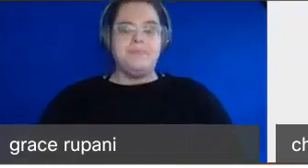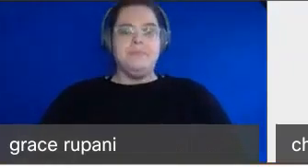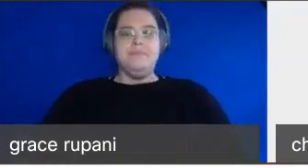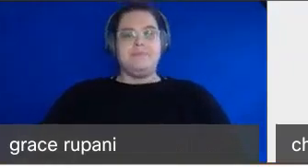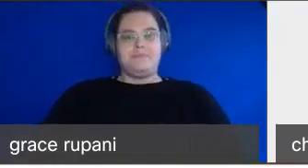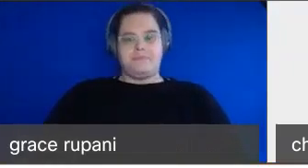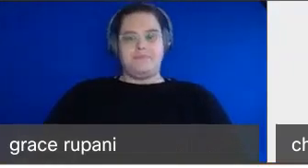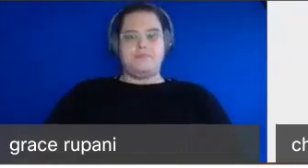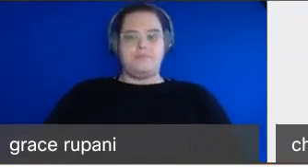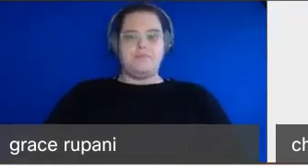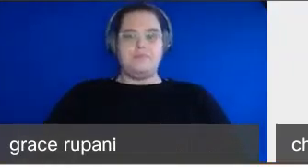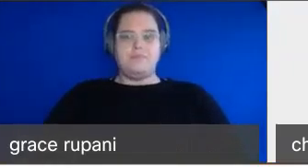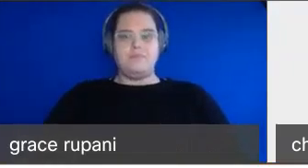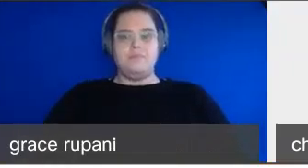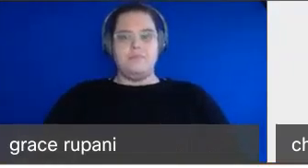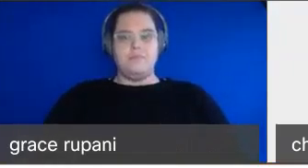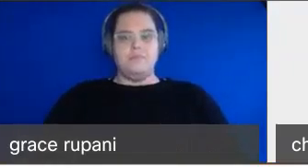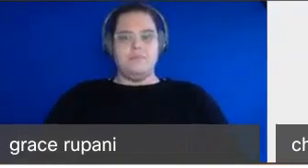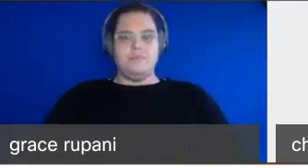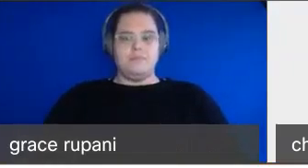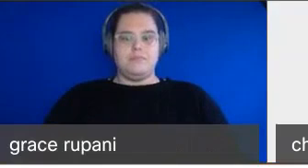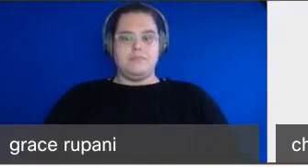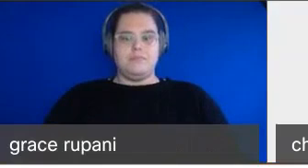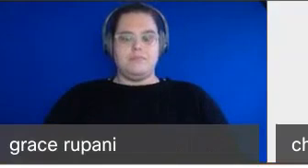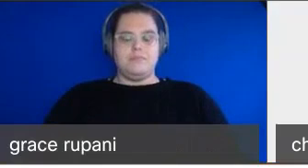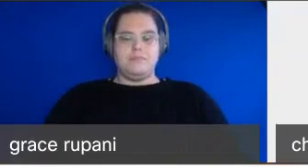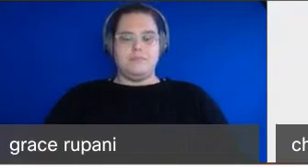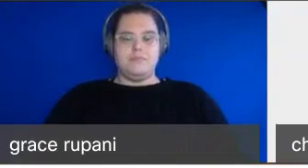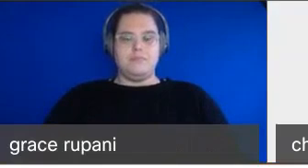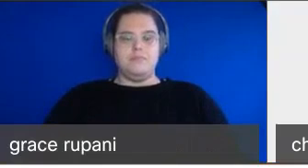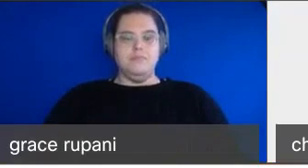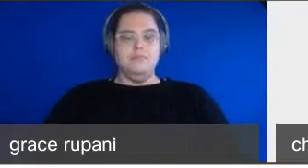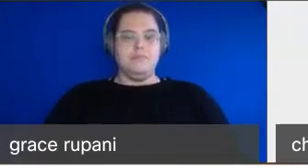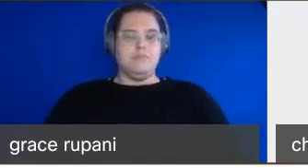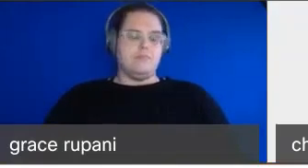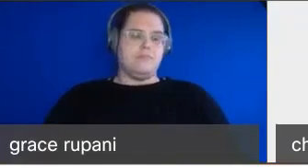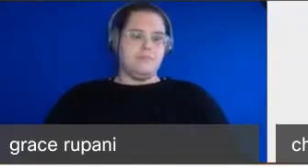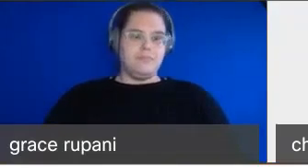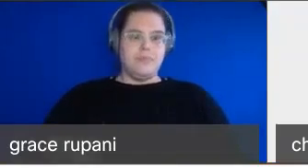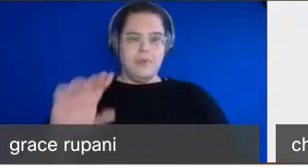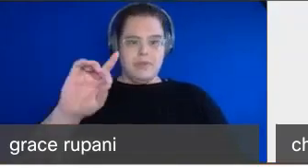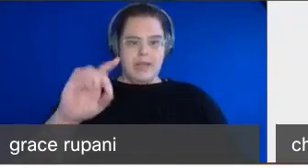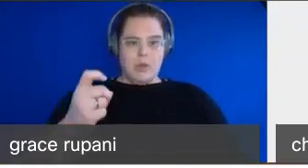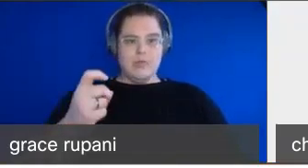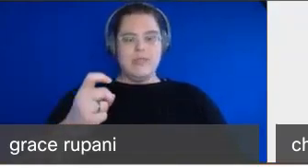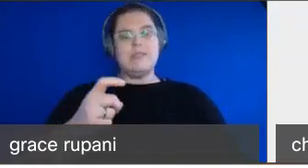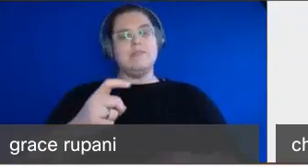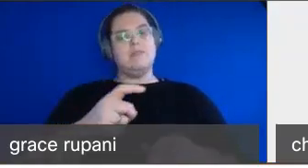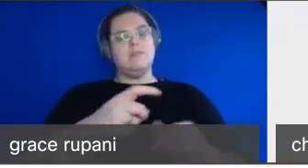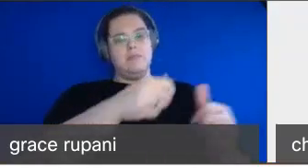In terms of diagnosis by month, what you can see is that since we haven't met in a while, in the month of